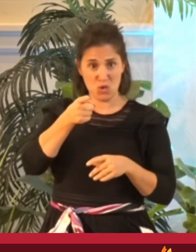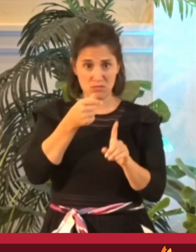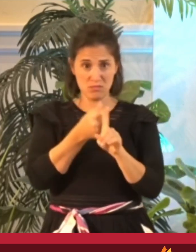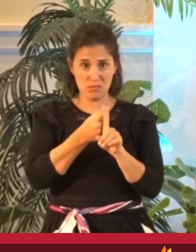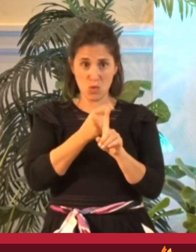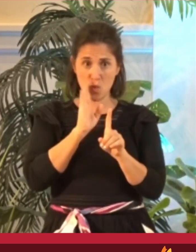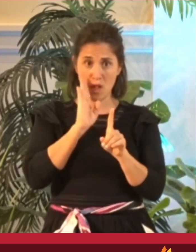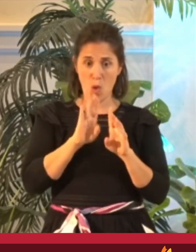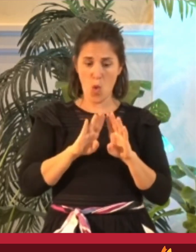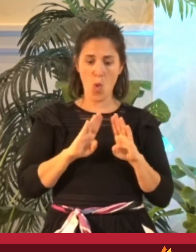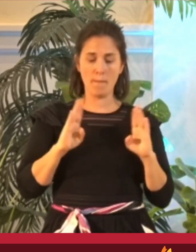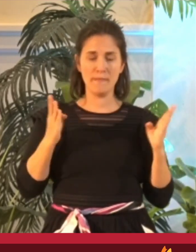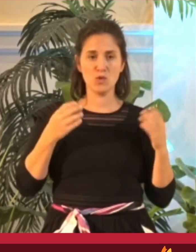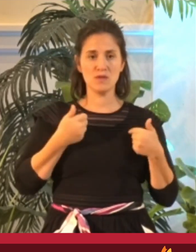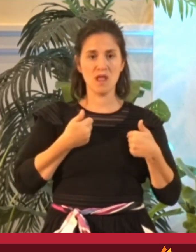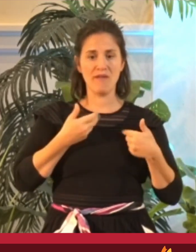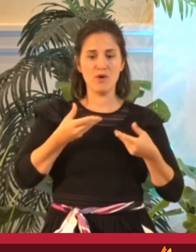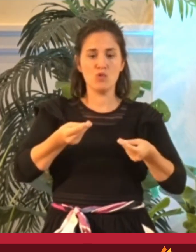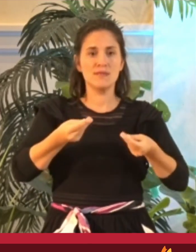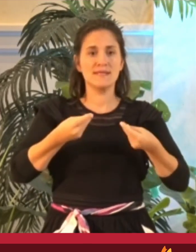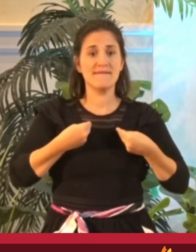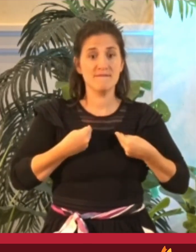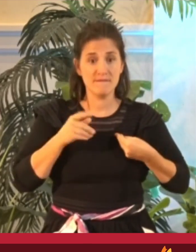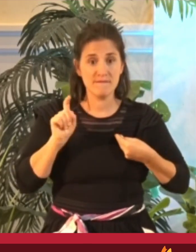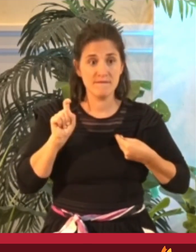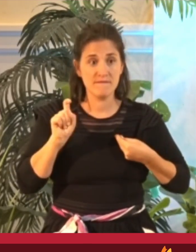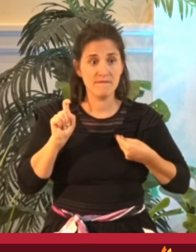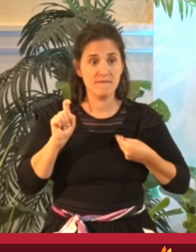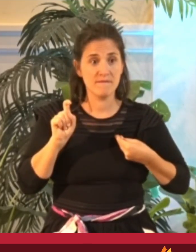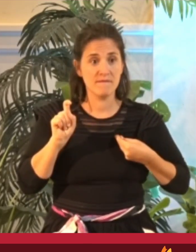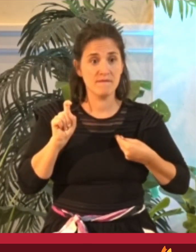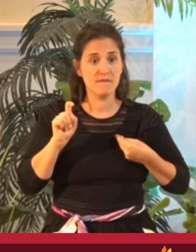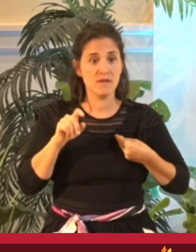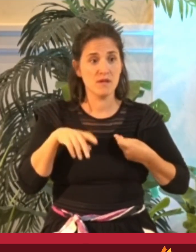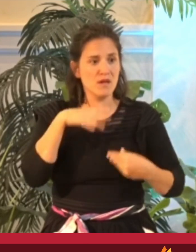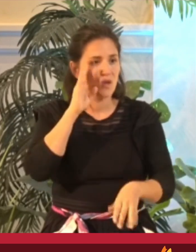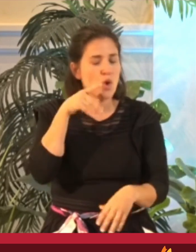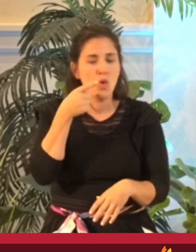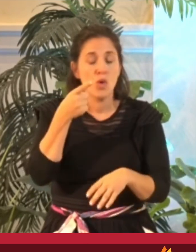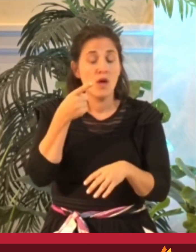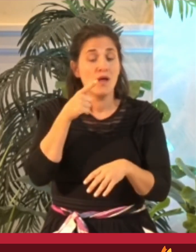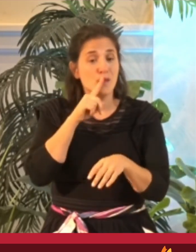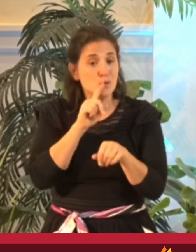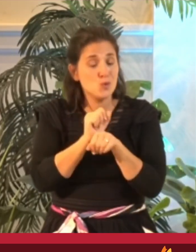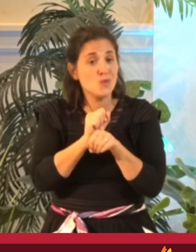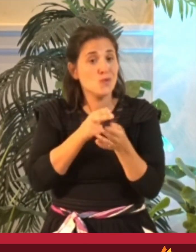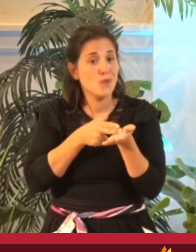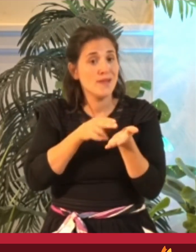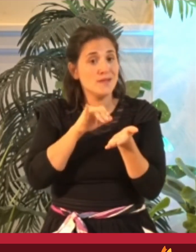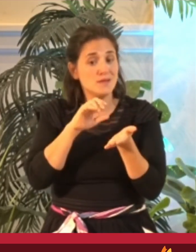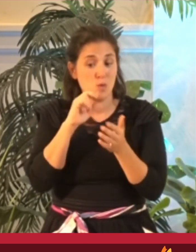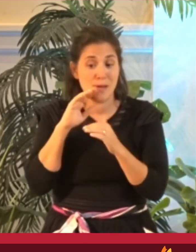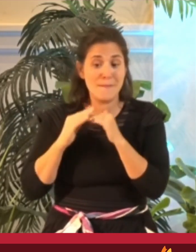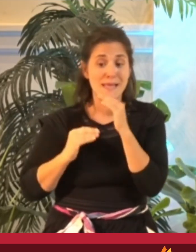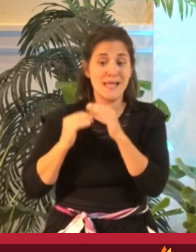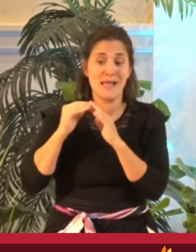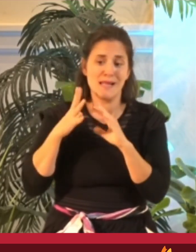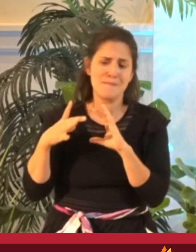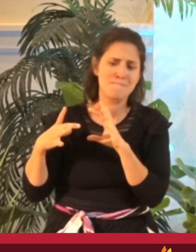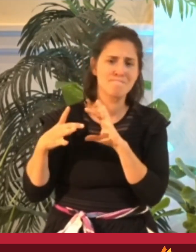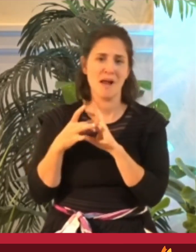Because the truth is, we build more bonds by asking for help than we do by offering it.